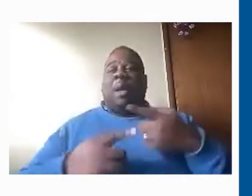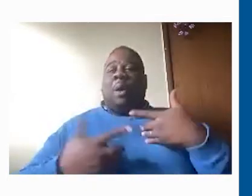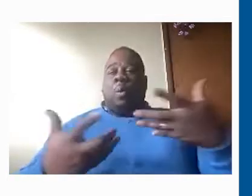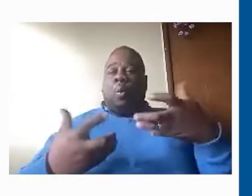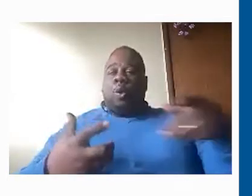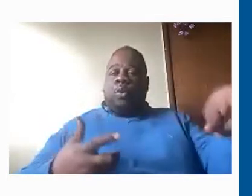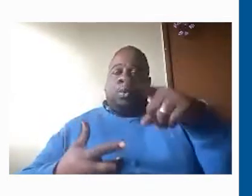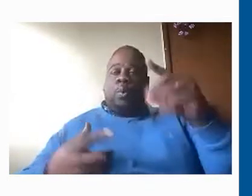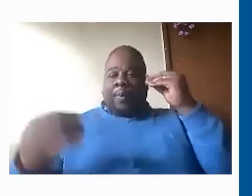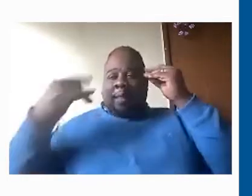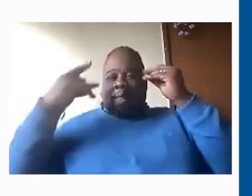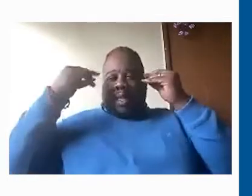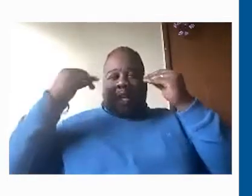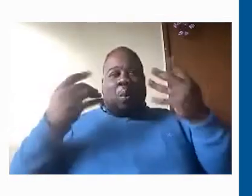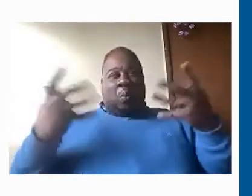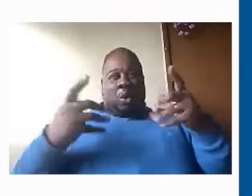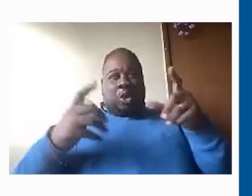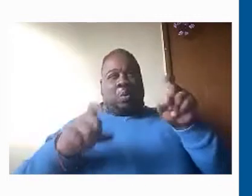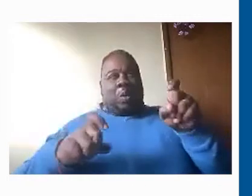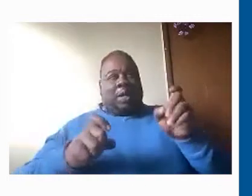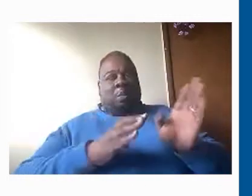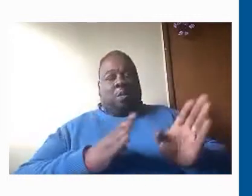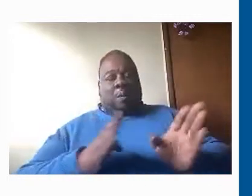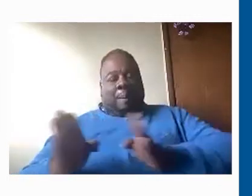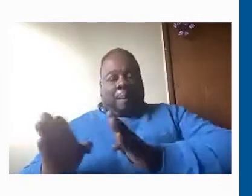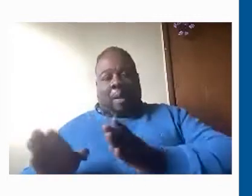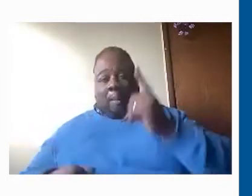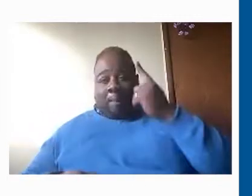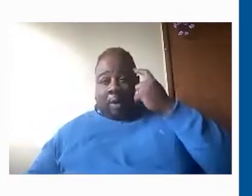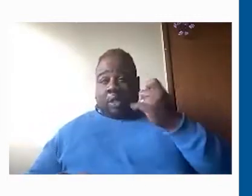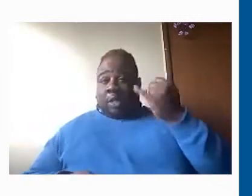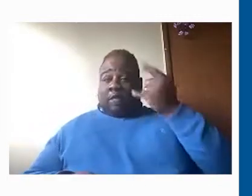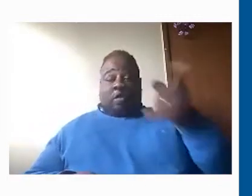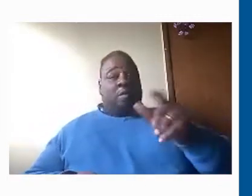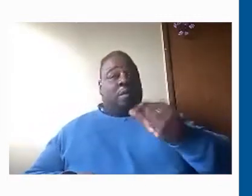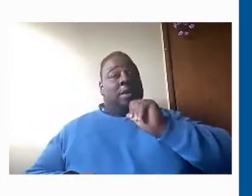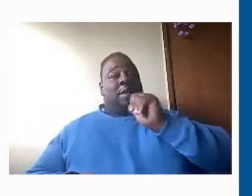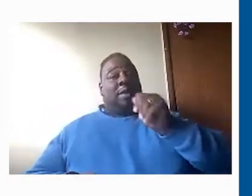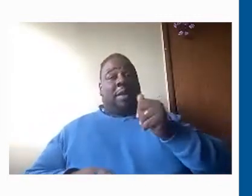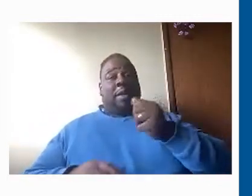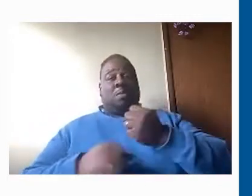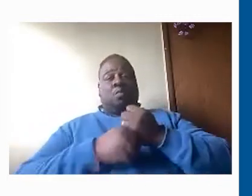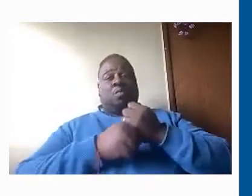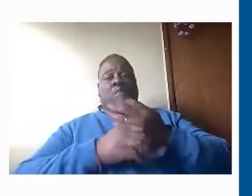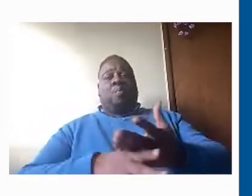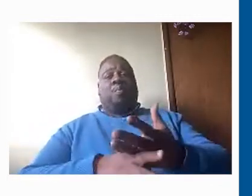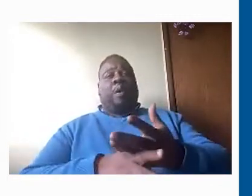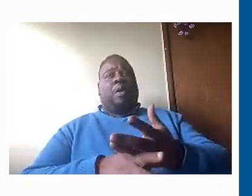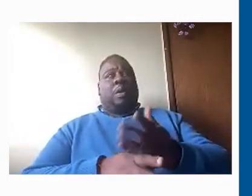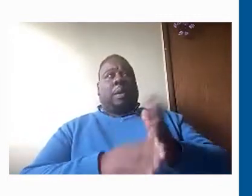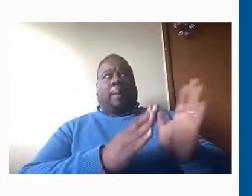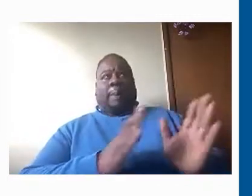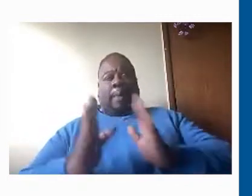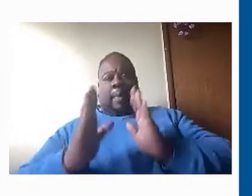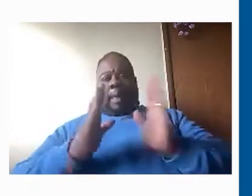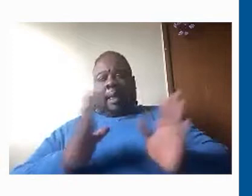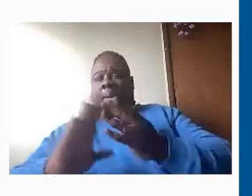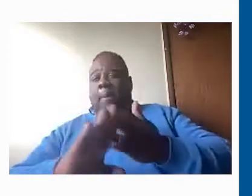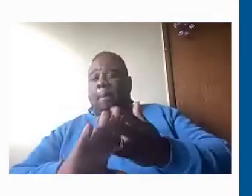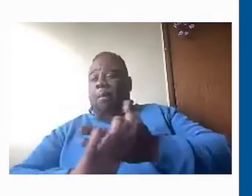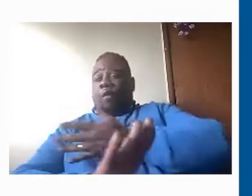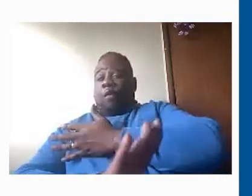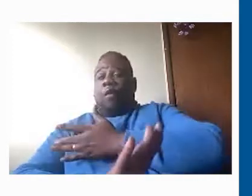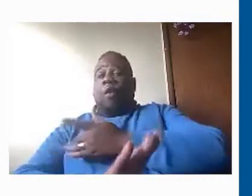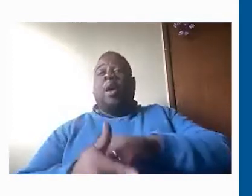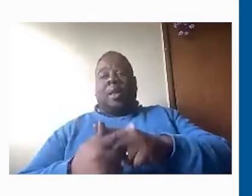prepared. Because if you don't think ahead of an emergency, if you plan during the emergency, it's going to be a lot more stressful. You're going